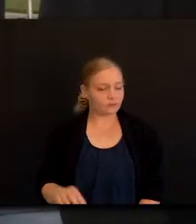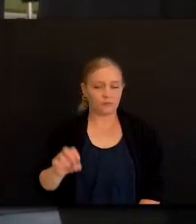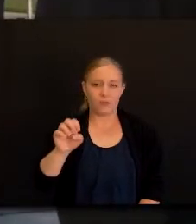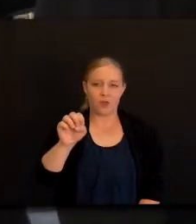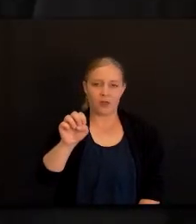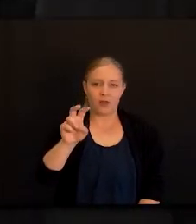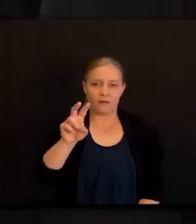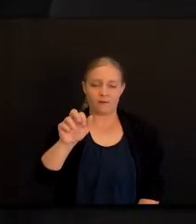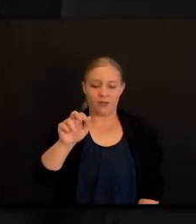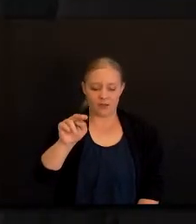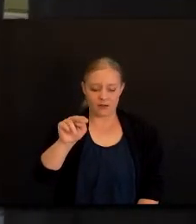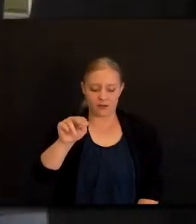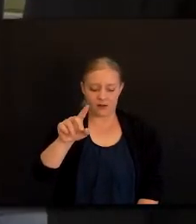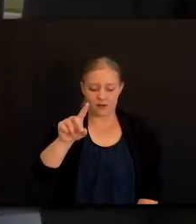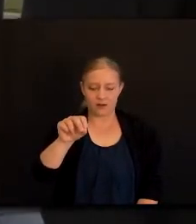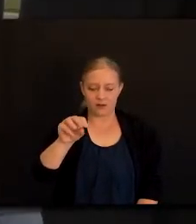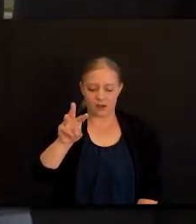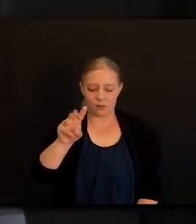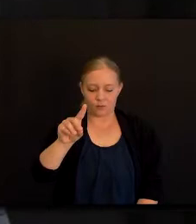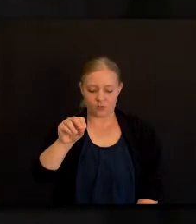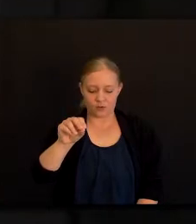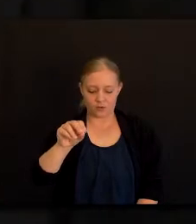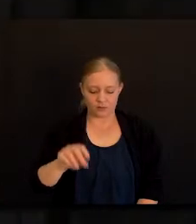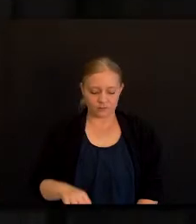Evan Paul Dowd.